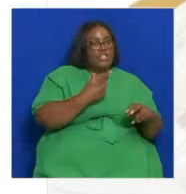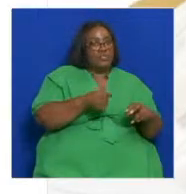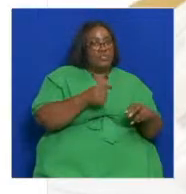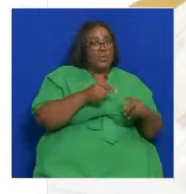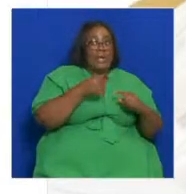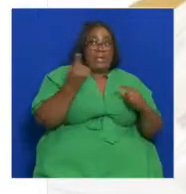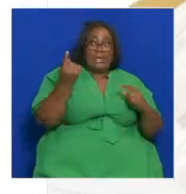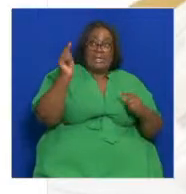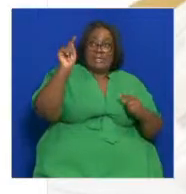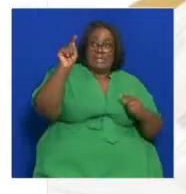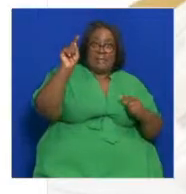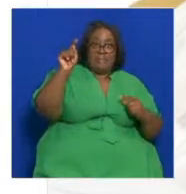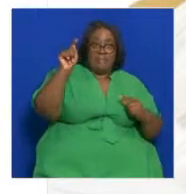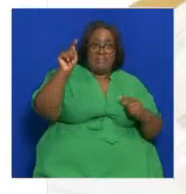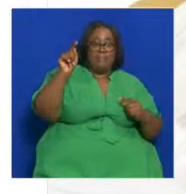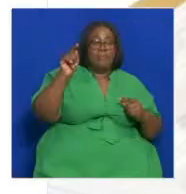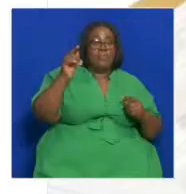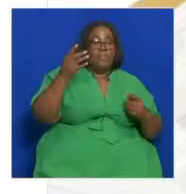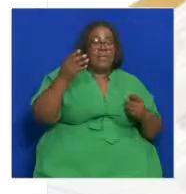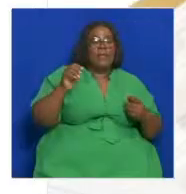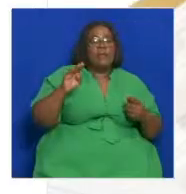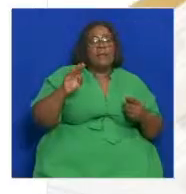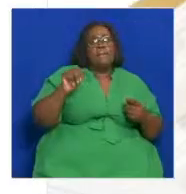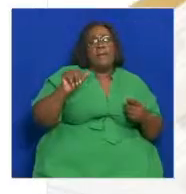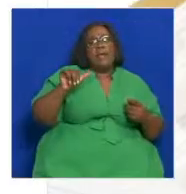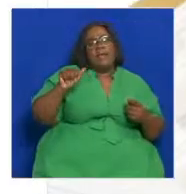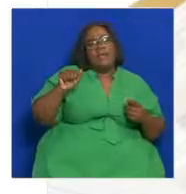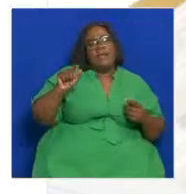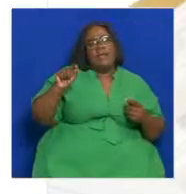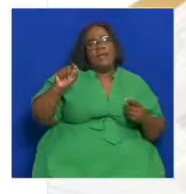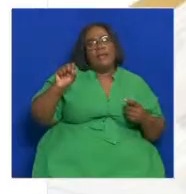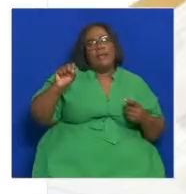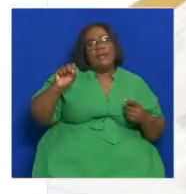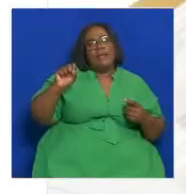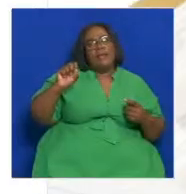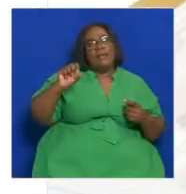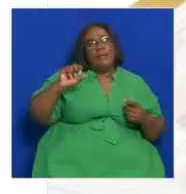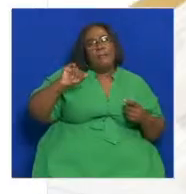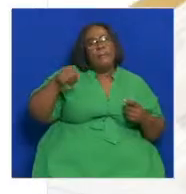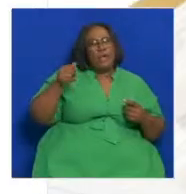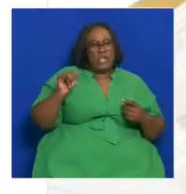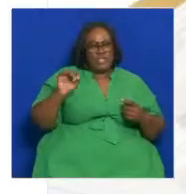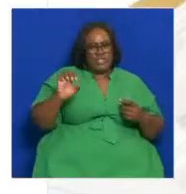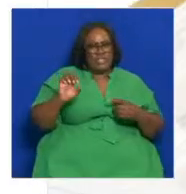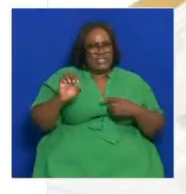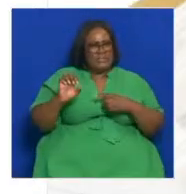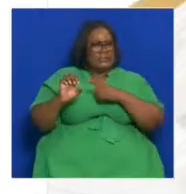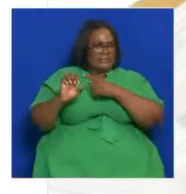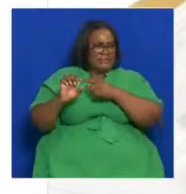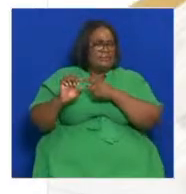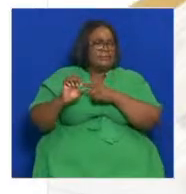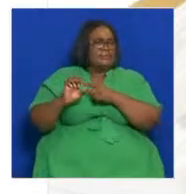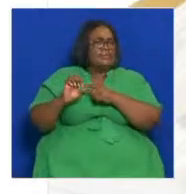Mr. Brian Badiache was the investigator. In other words, Mr. Rapesu